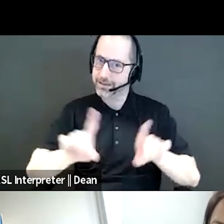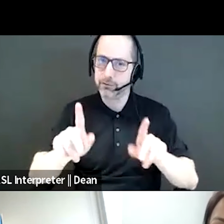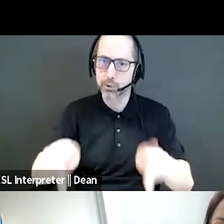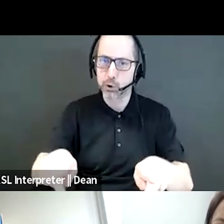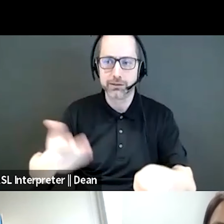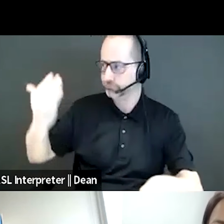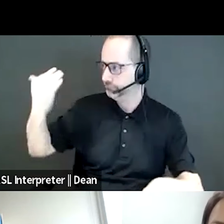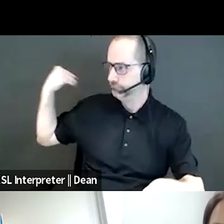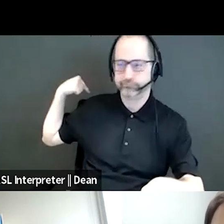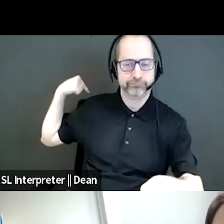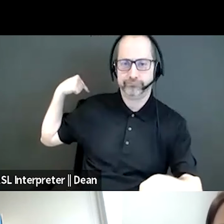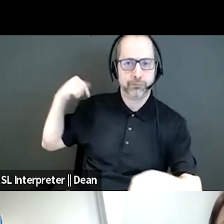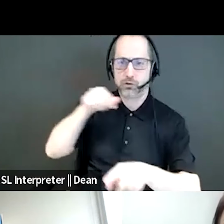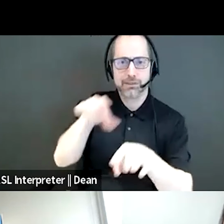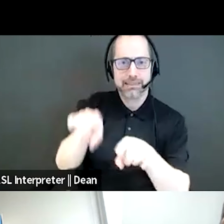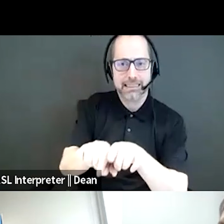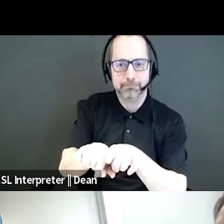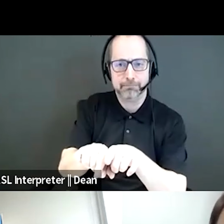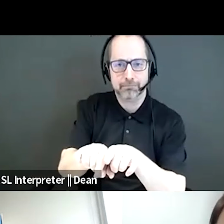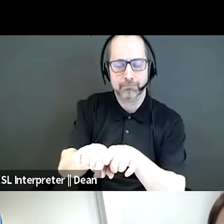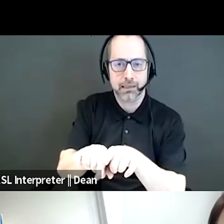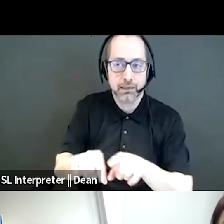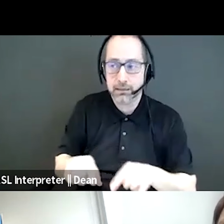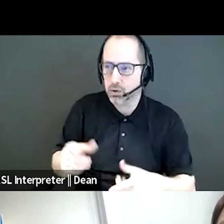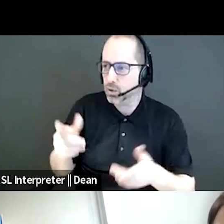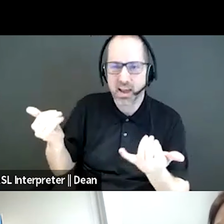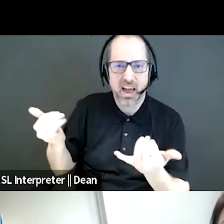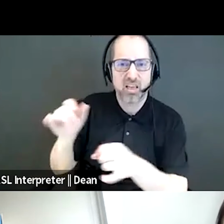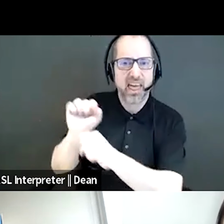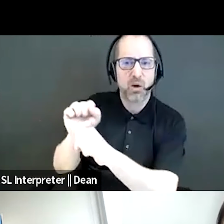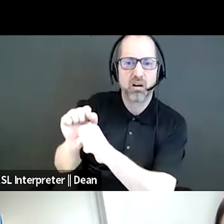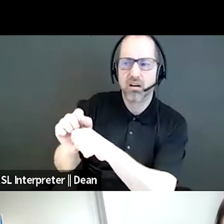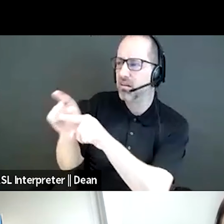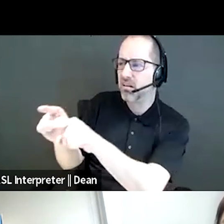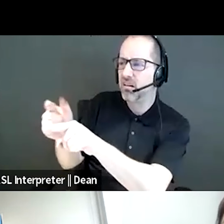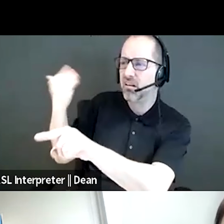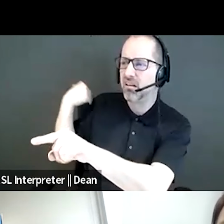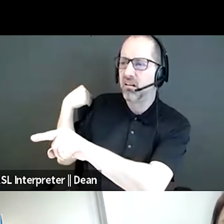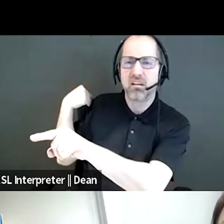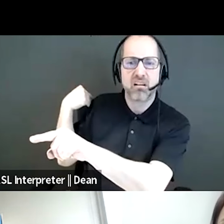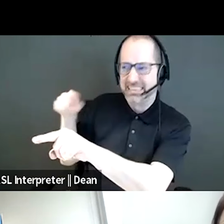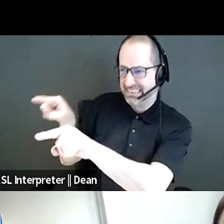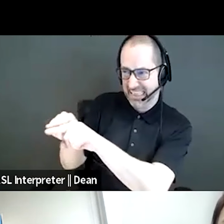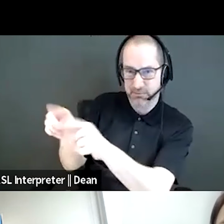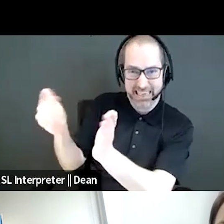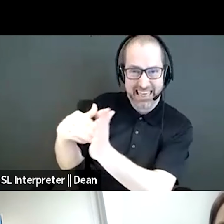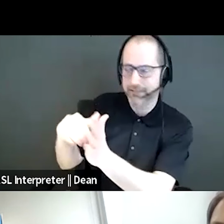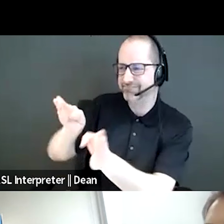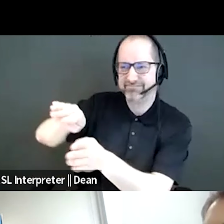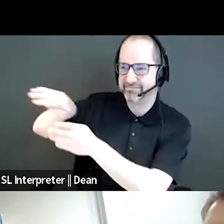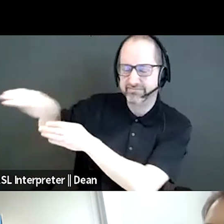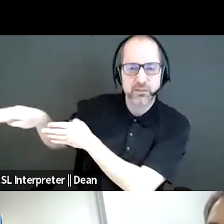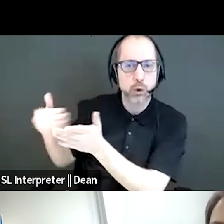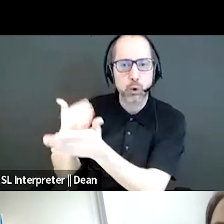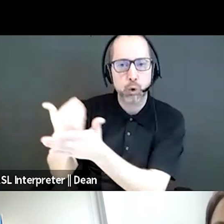so long and being at home, taking a different function that's as difficult, but again,